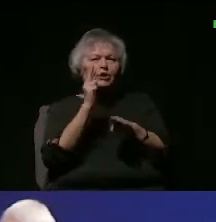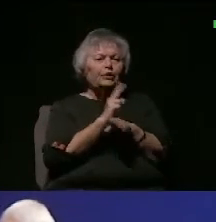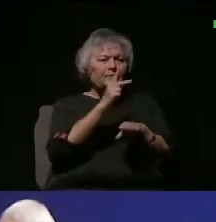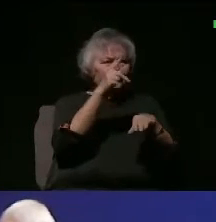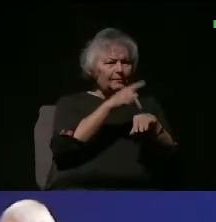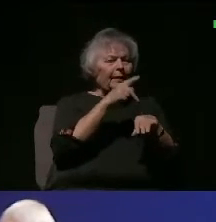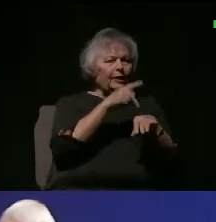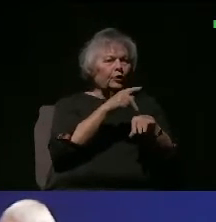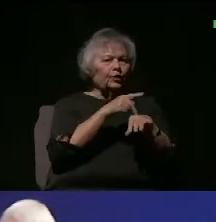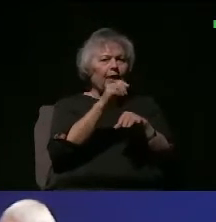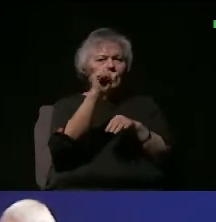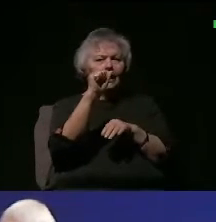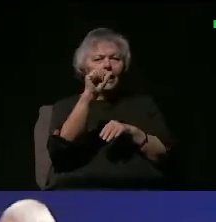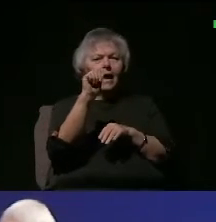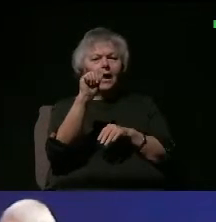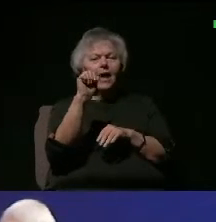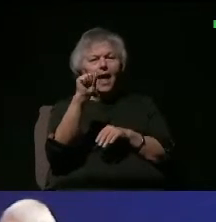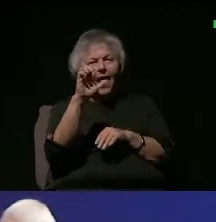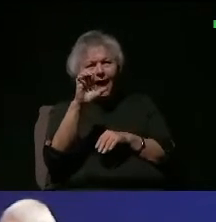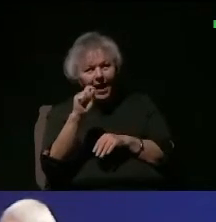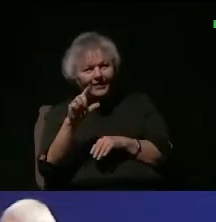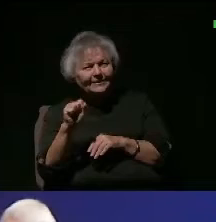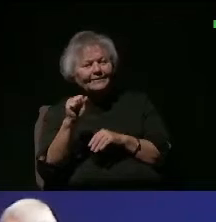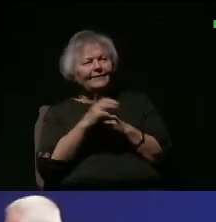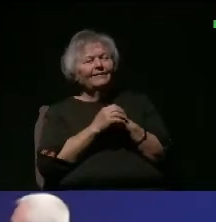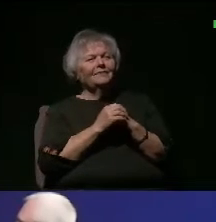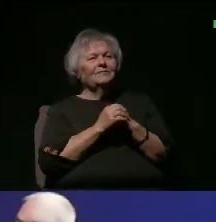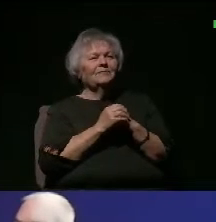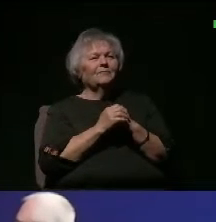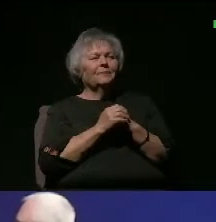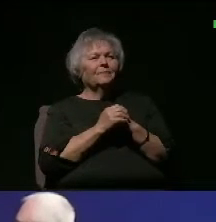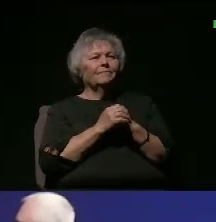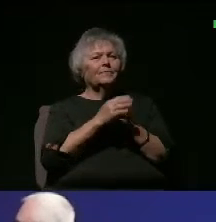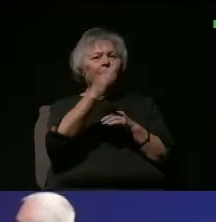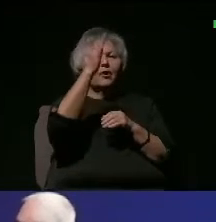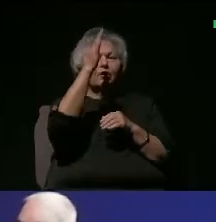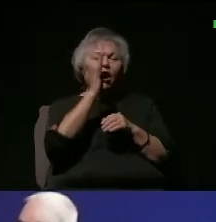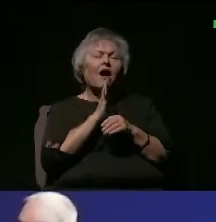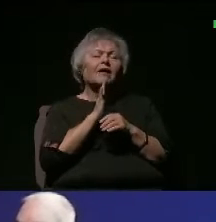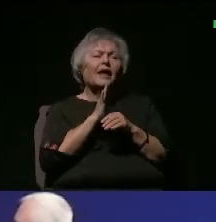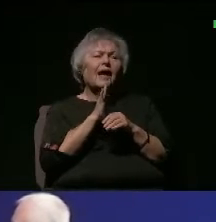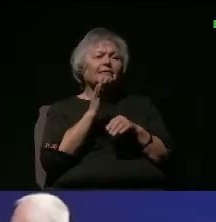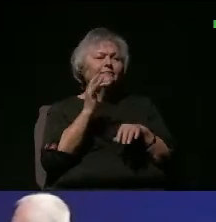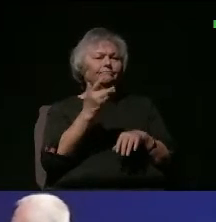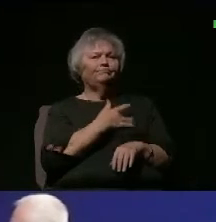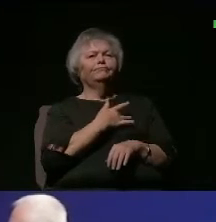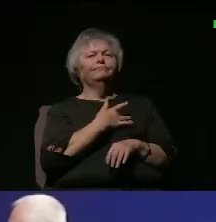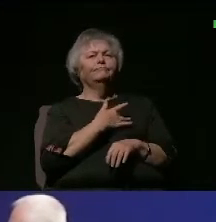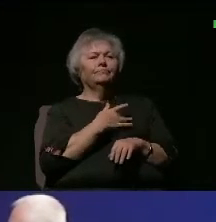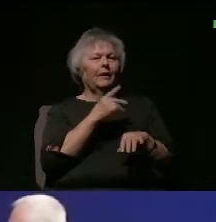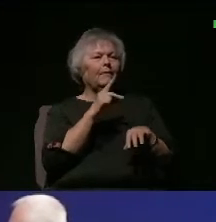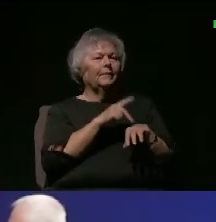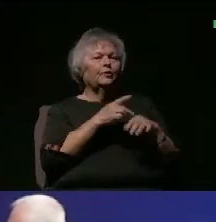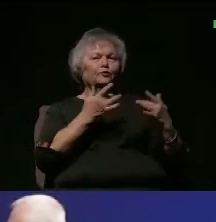bring the Gentiles into himself. Well, it's interesting, Angela, that before that, God had to get a hold of Peter's heart by giving him a vision